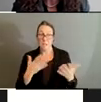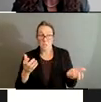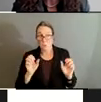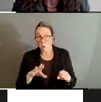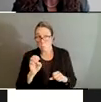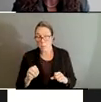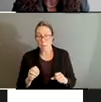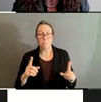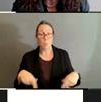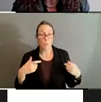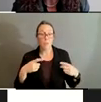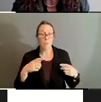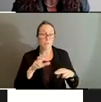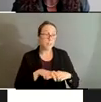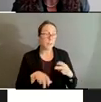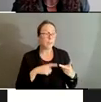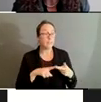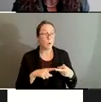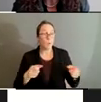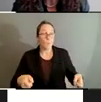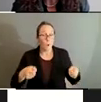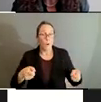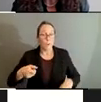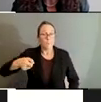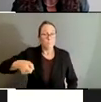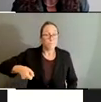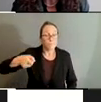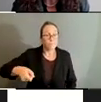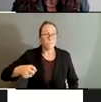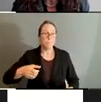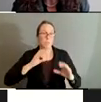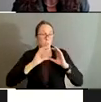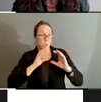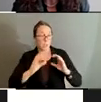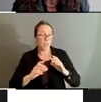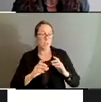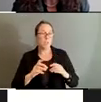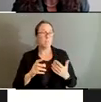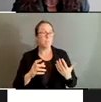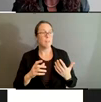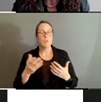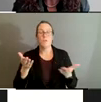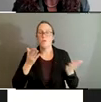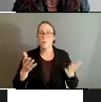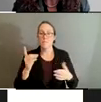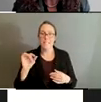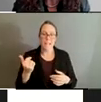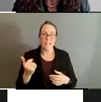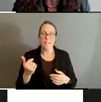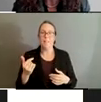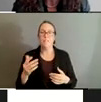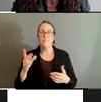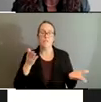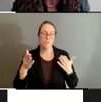walker, cane, hearing aid, communication device, service animal, personal care attendant, oxygen, dialysis,